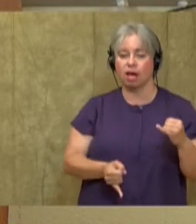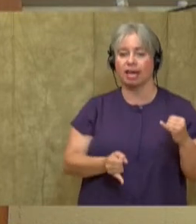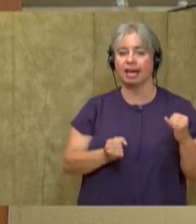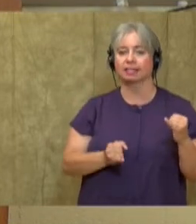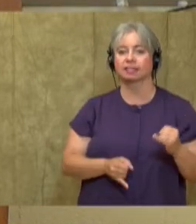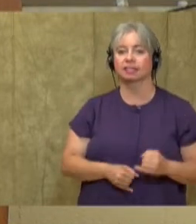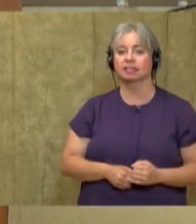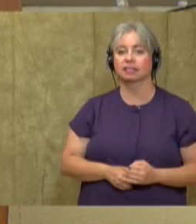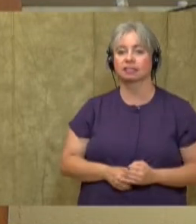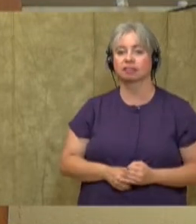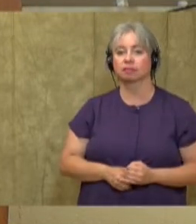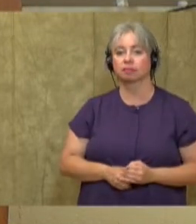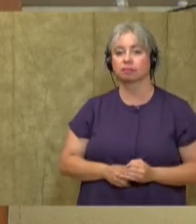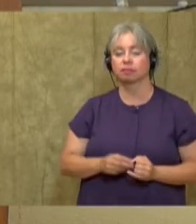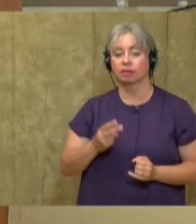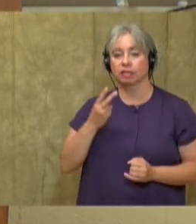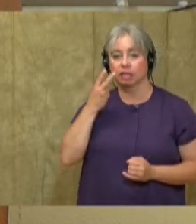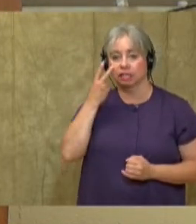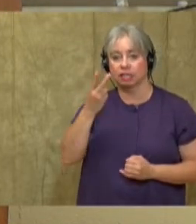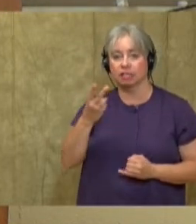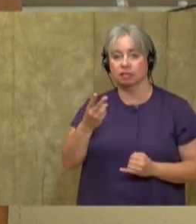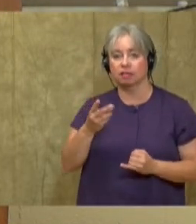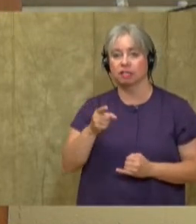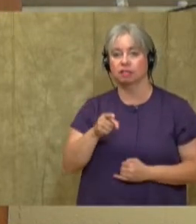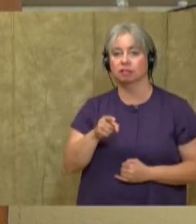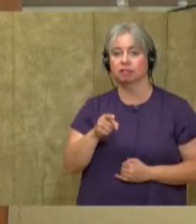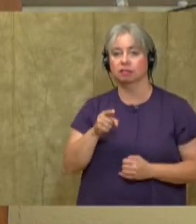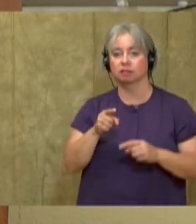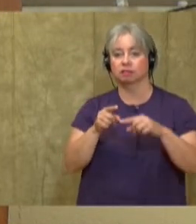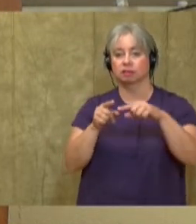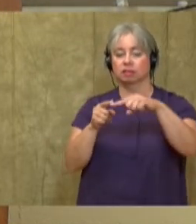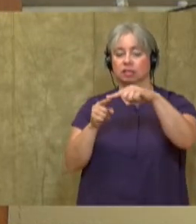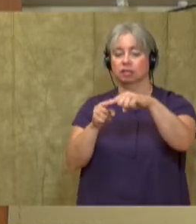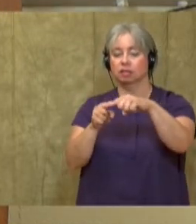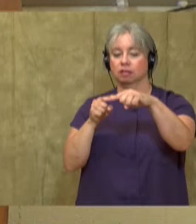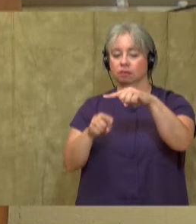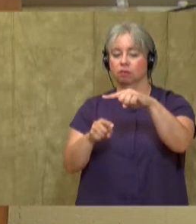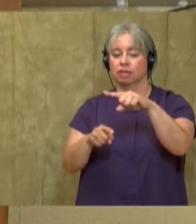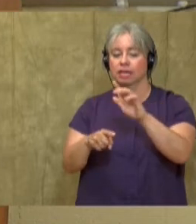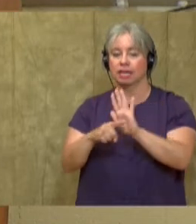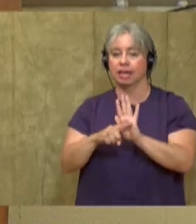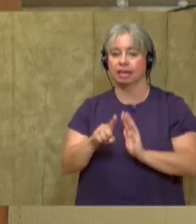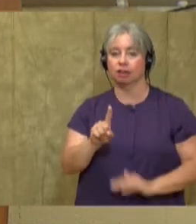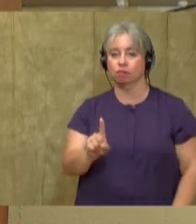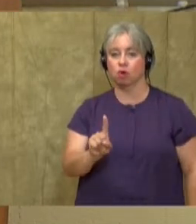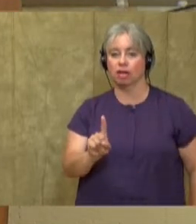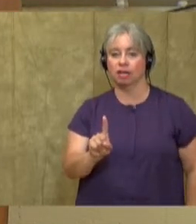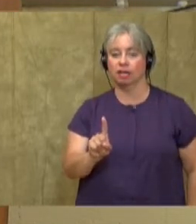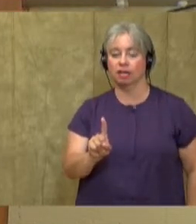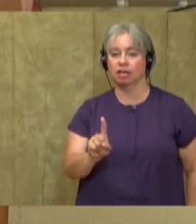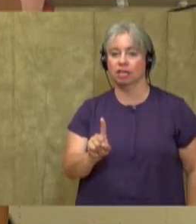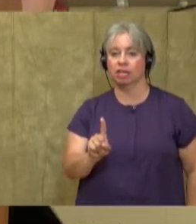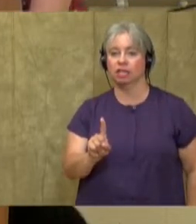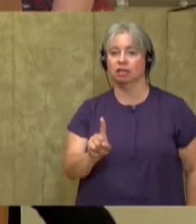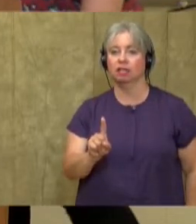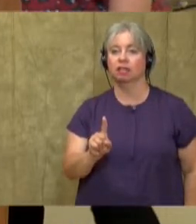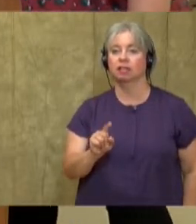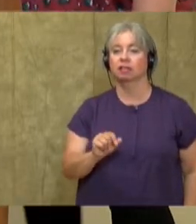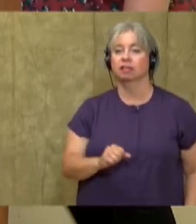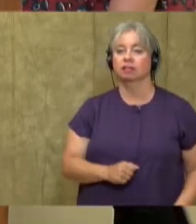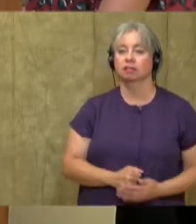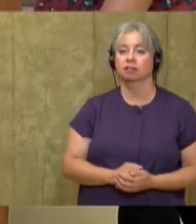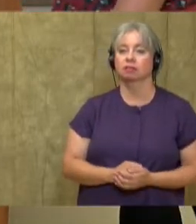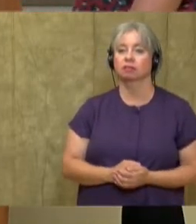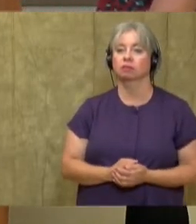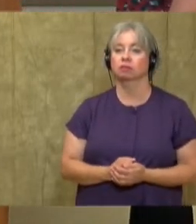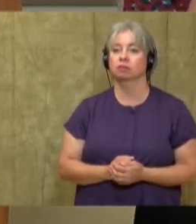y-axis. And you can see that the line hits the y-axis right here at -1. And